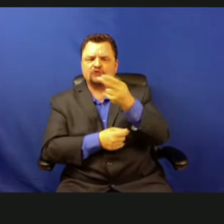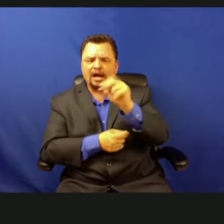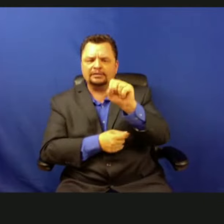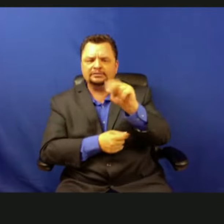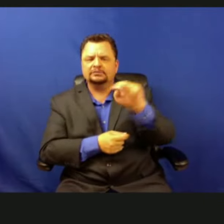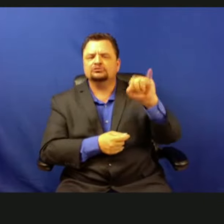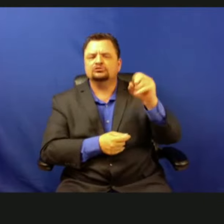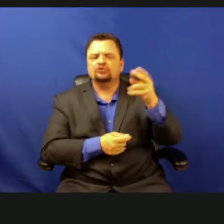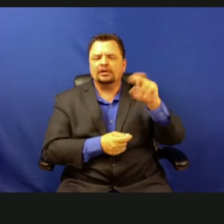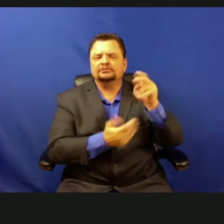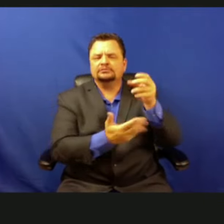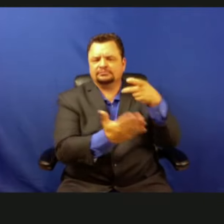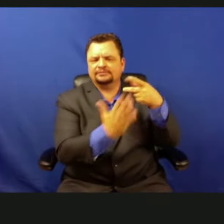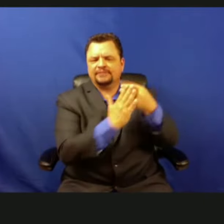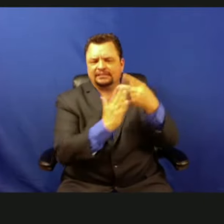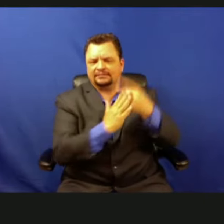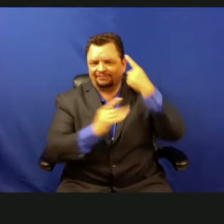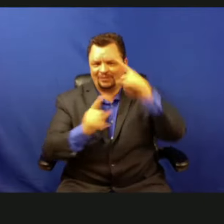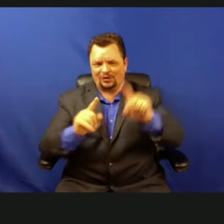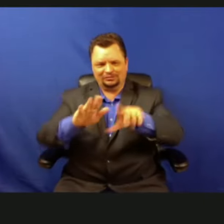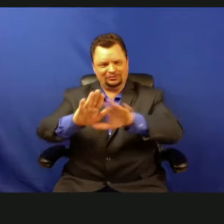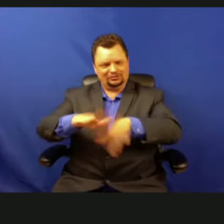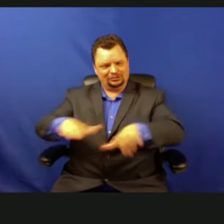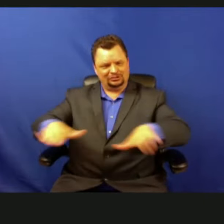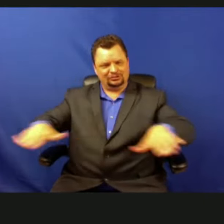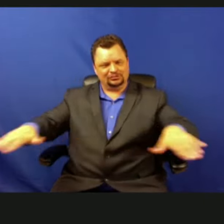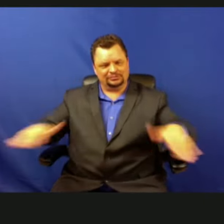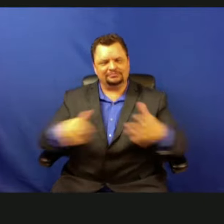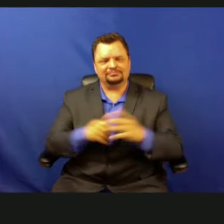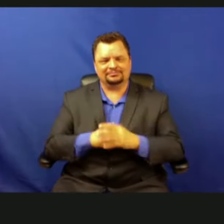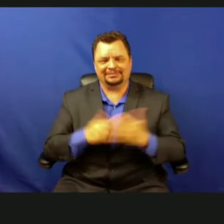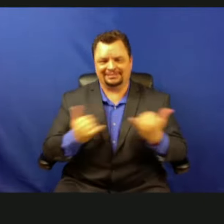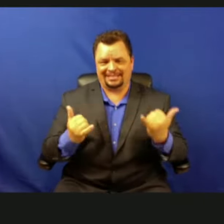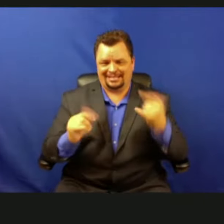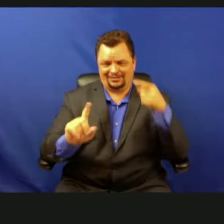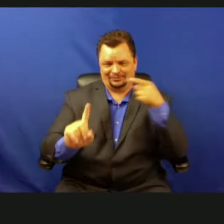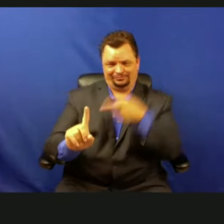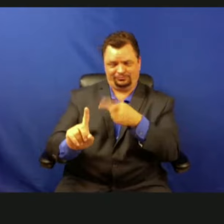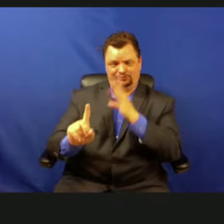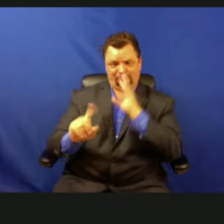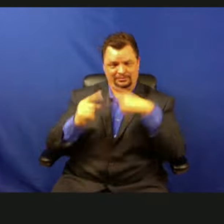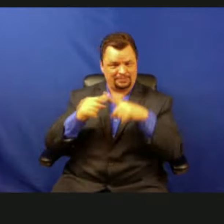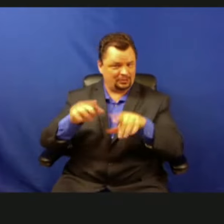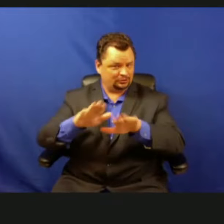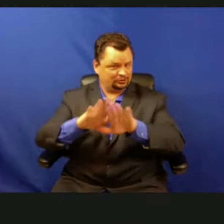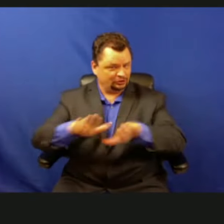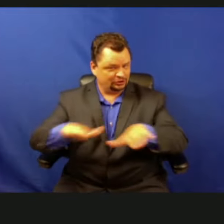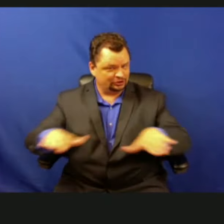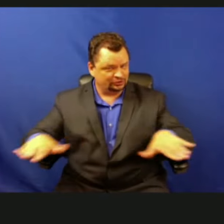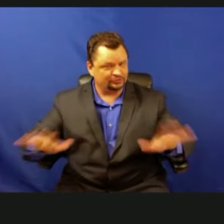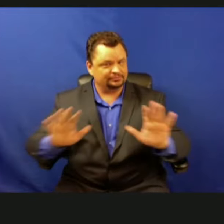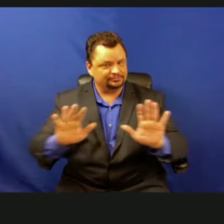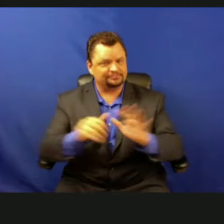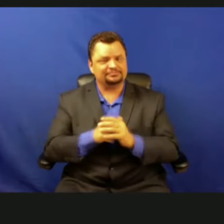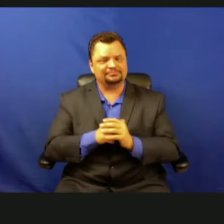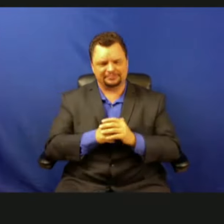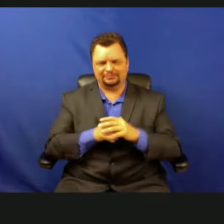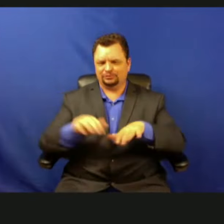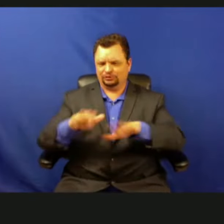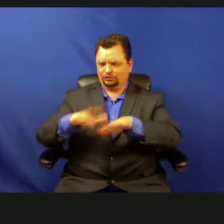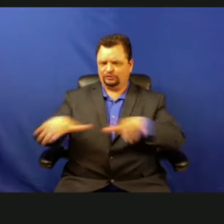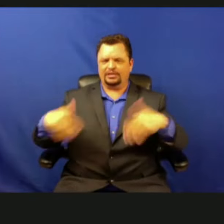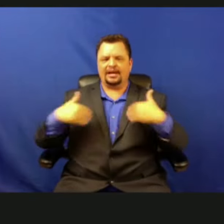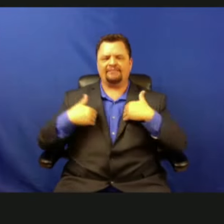protection level. Yeah, so children, children have a much lower health risk from this virus. As an example, we